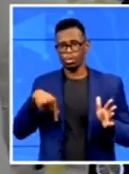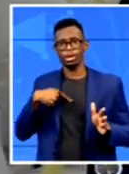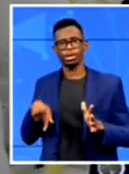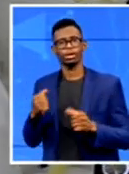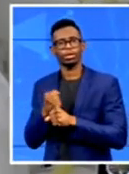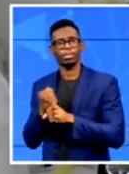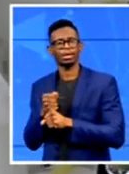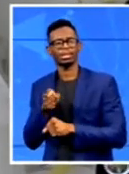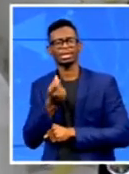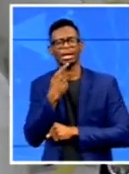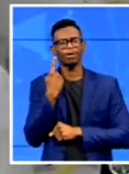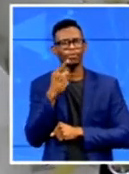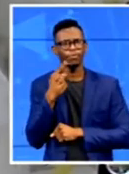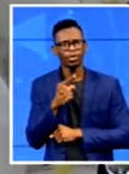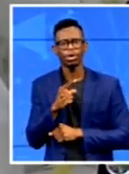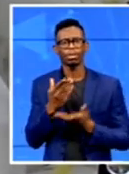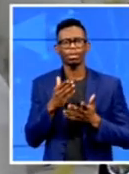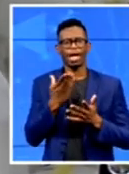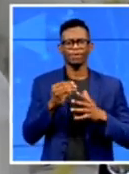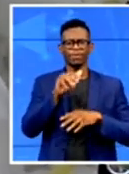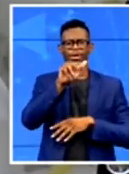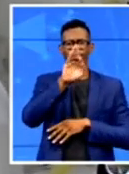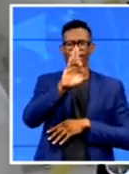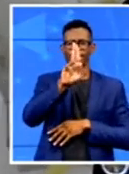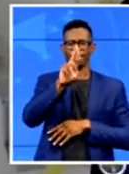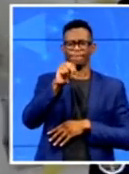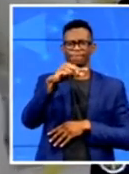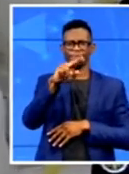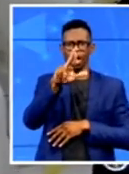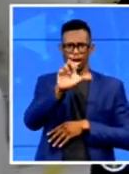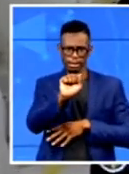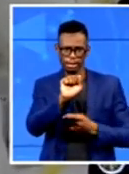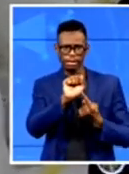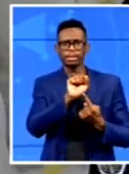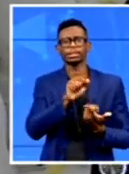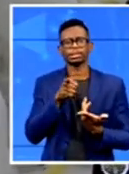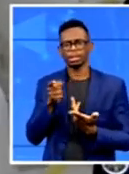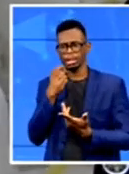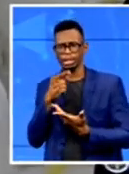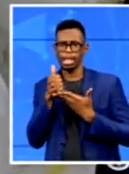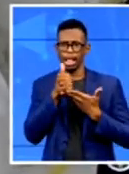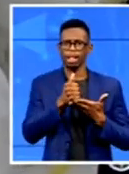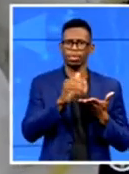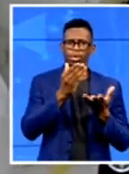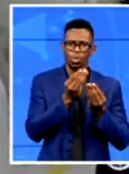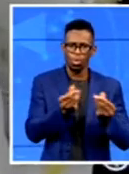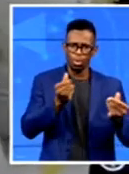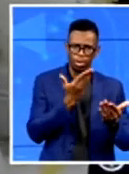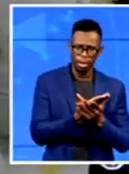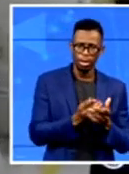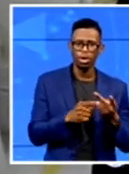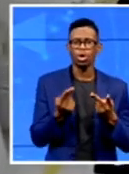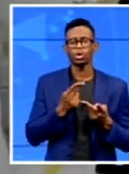antifungal, but it is also an important starting material for the preparation of antivirals such as